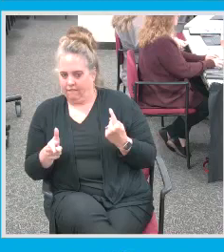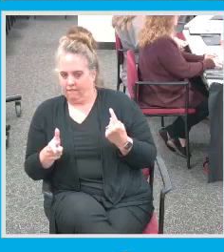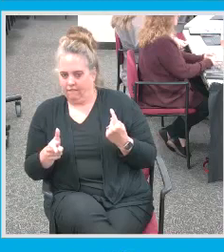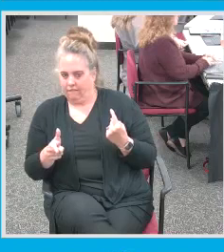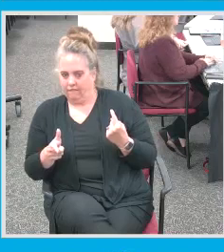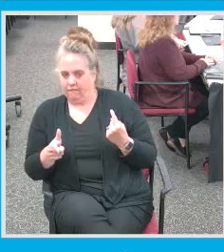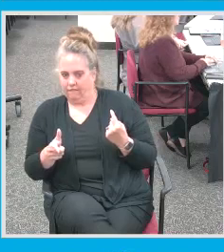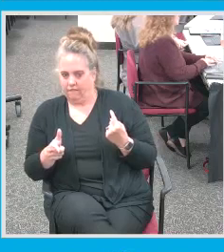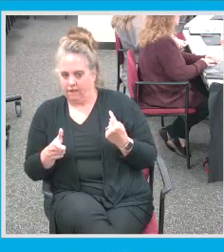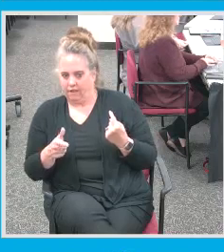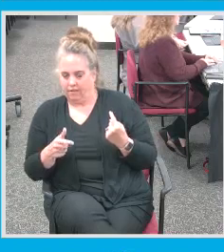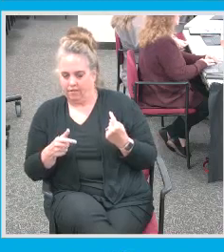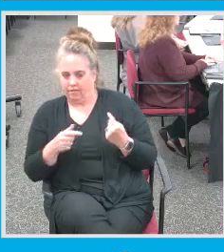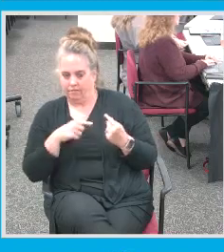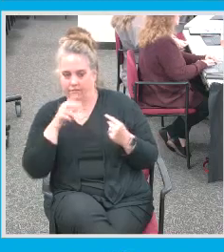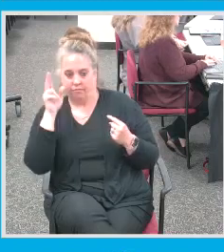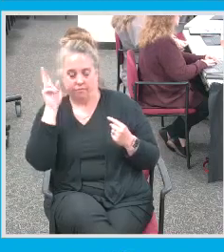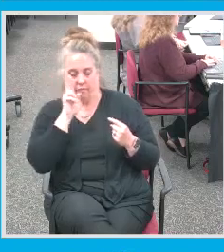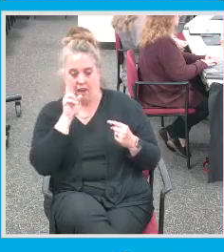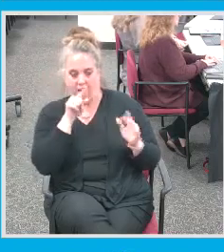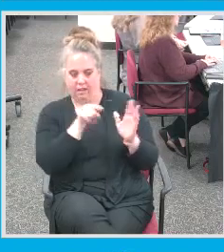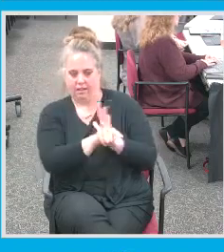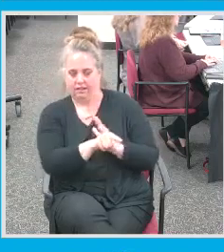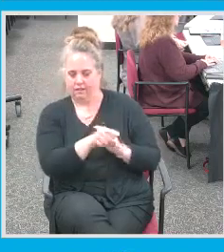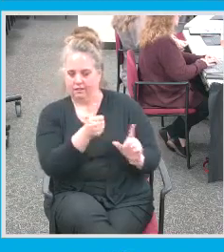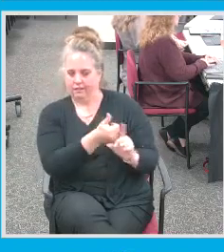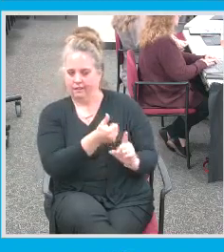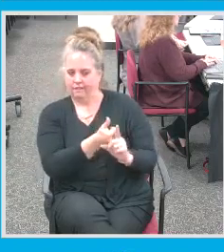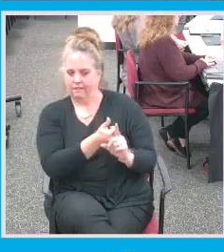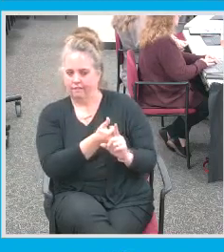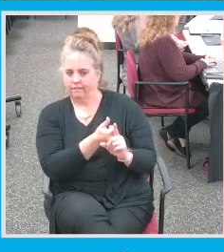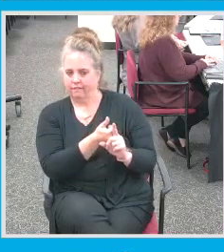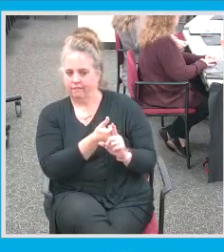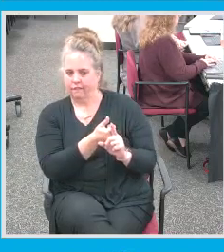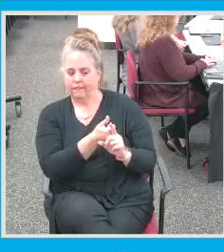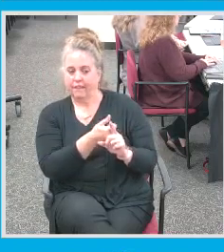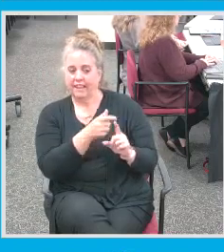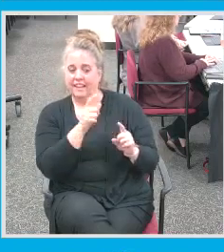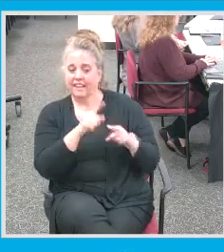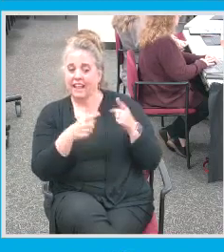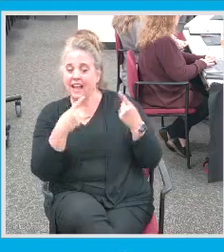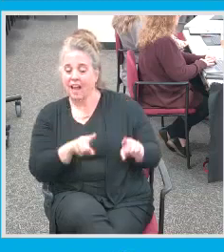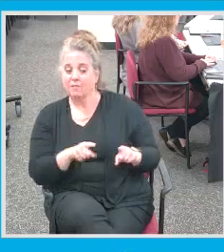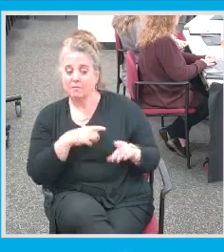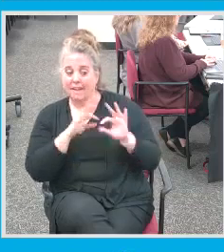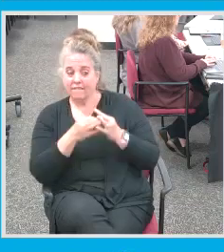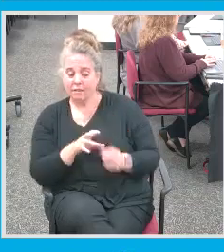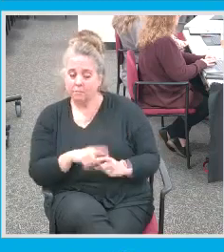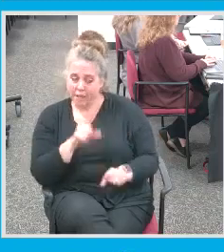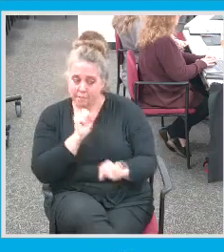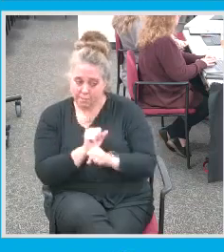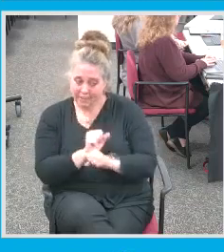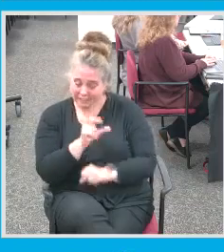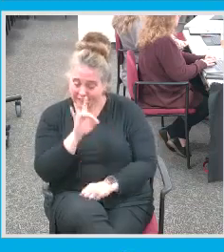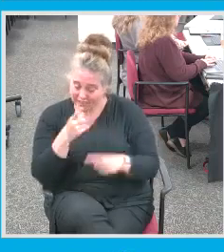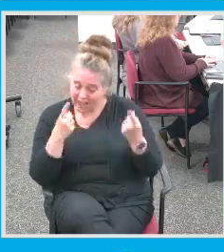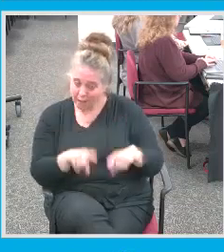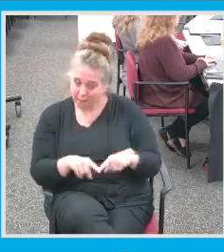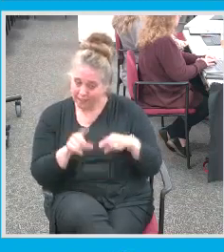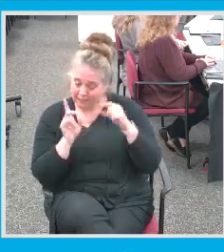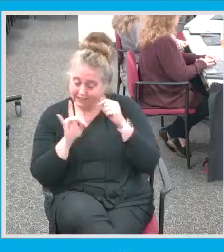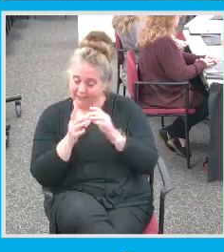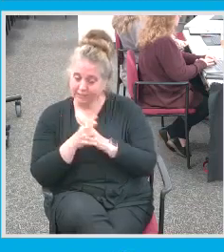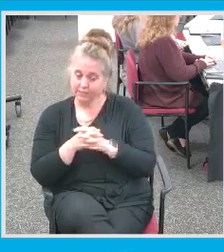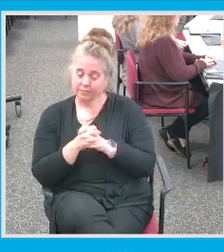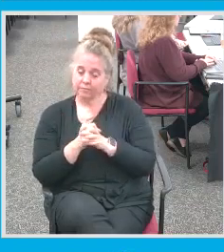an abstract idea, it can't happen in my family. It did happen in my family. But there are other risks